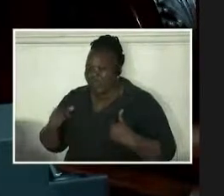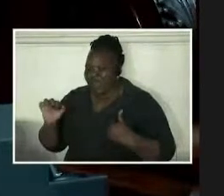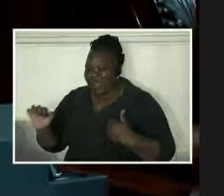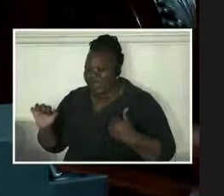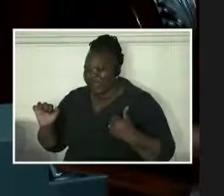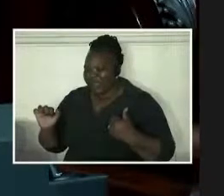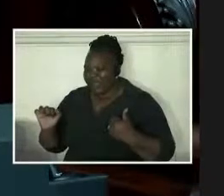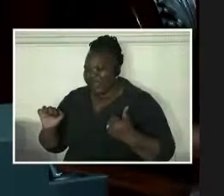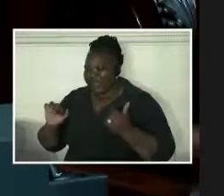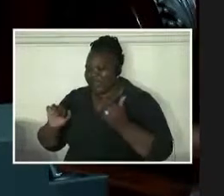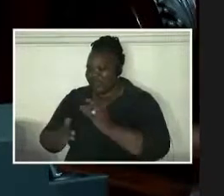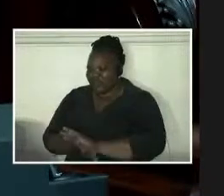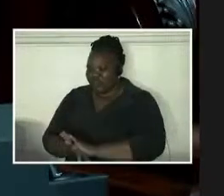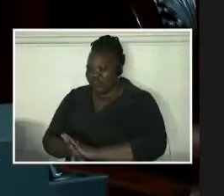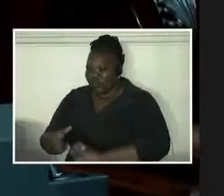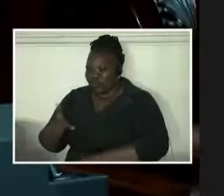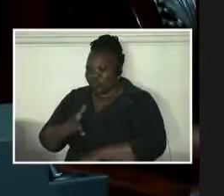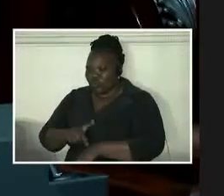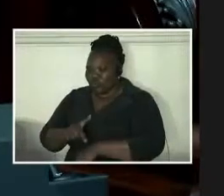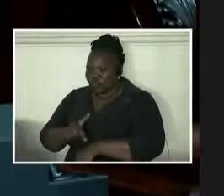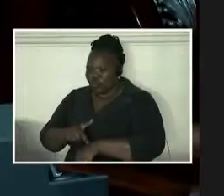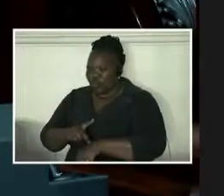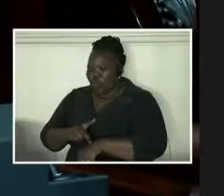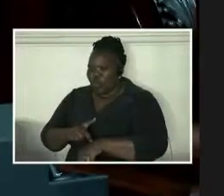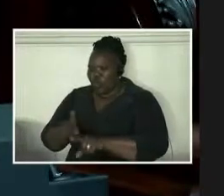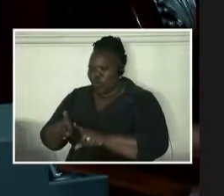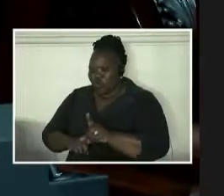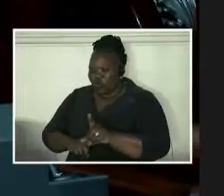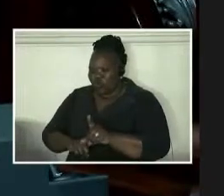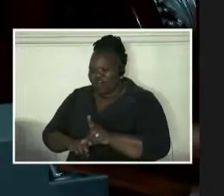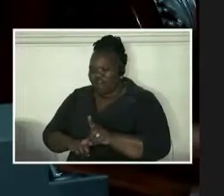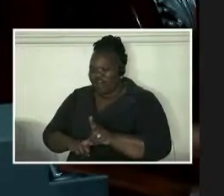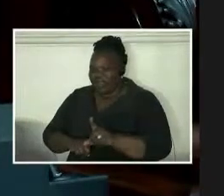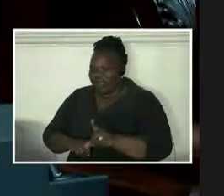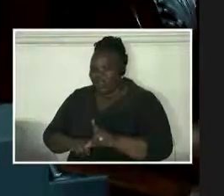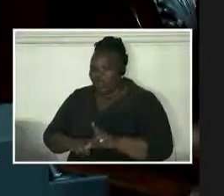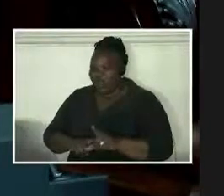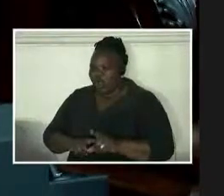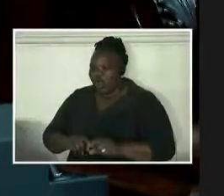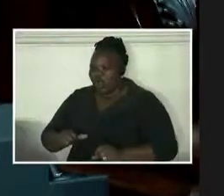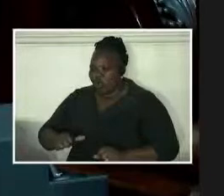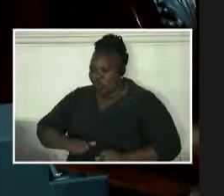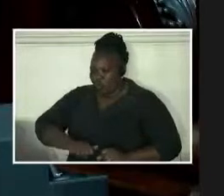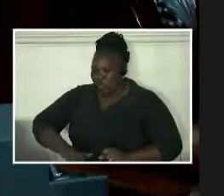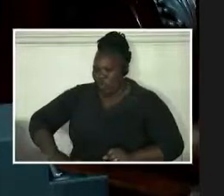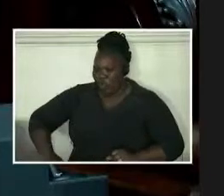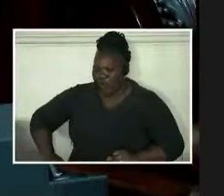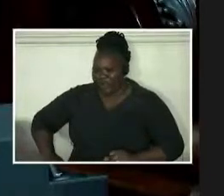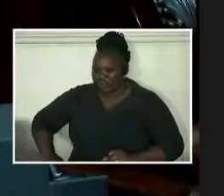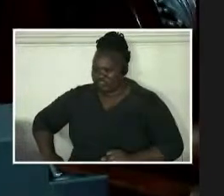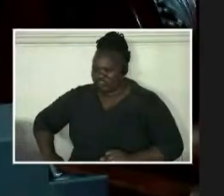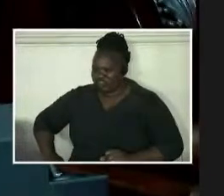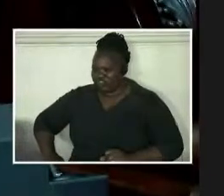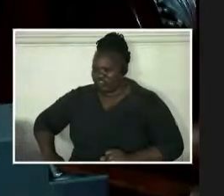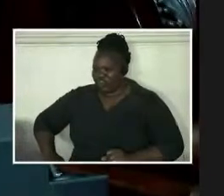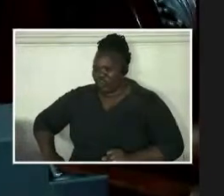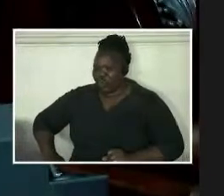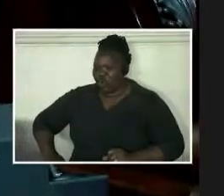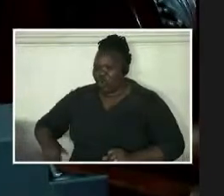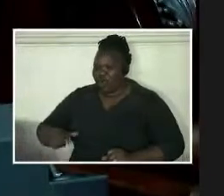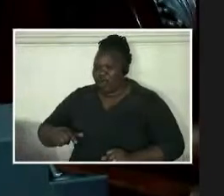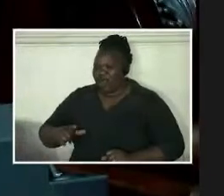who failed to perform a straight forwards the run section and the lady left with a highly infanted